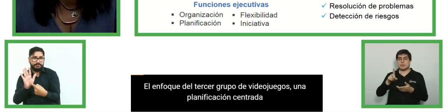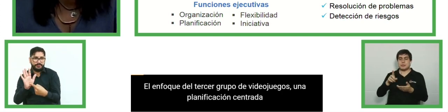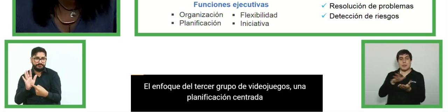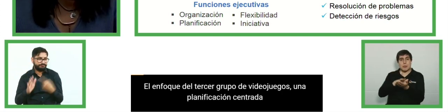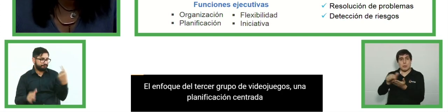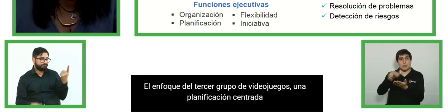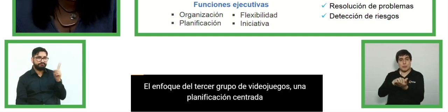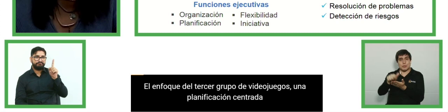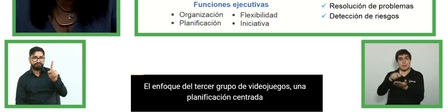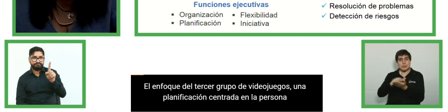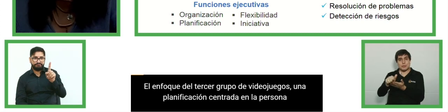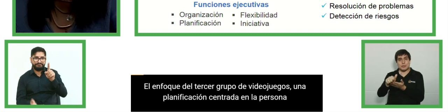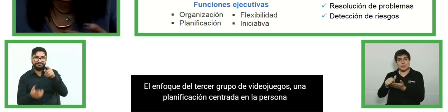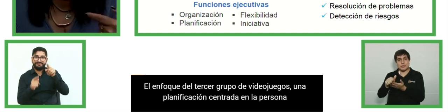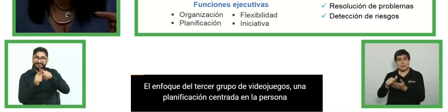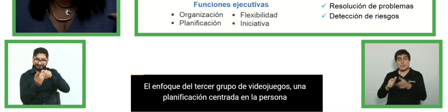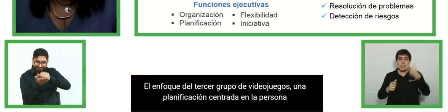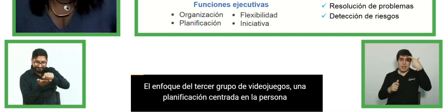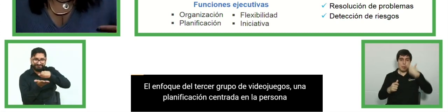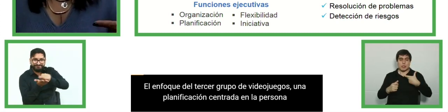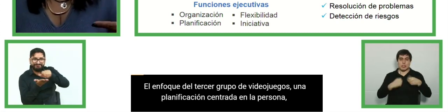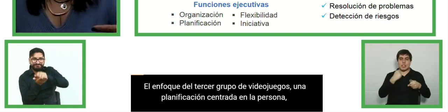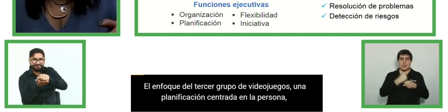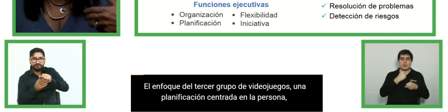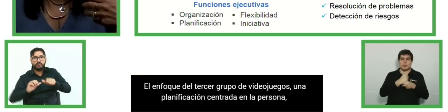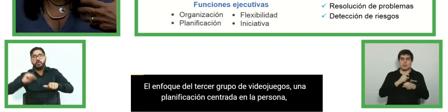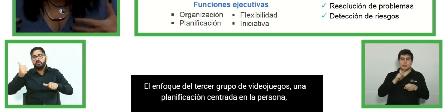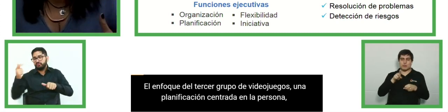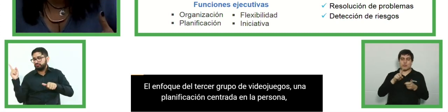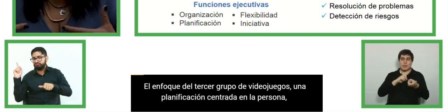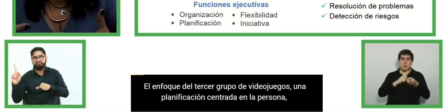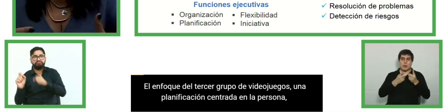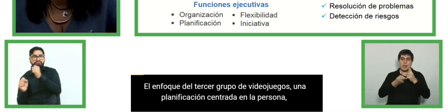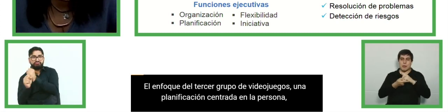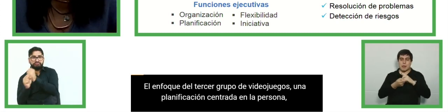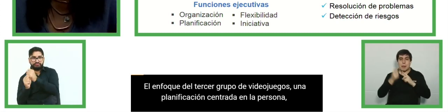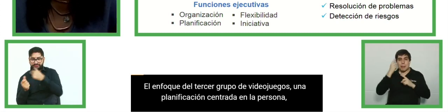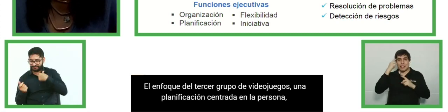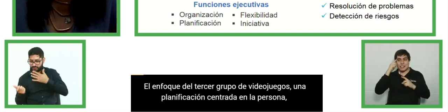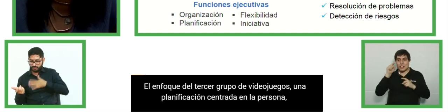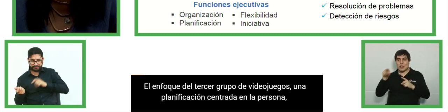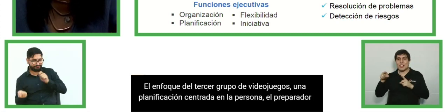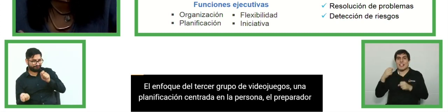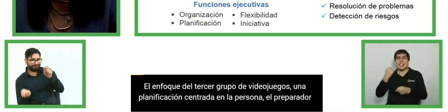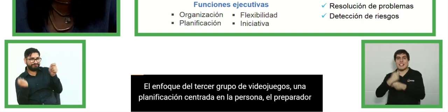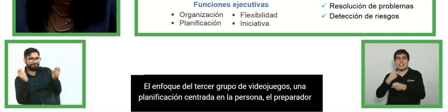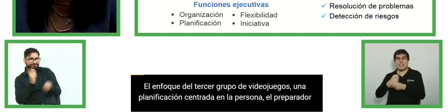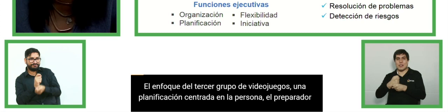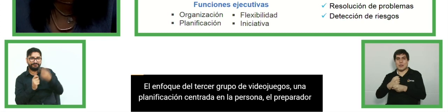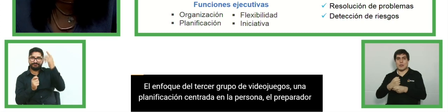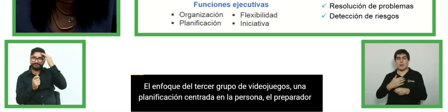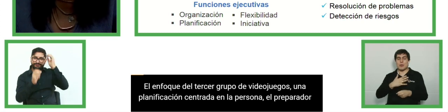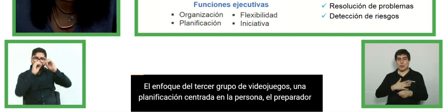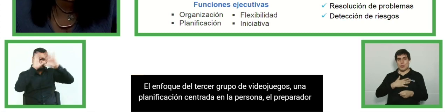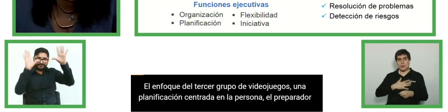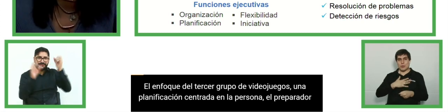trainer can modify the activities according to the functions and tasks that need to train for training